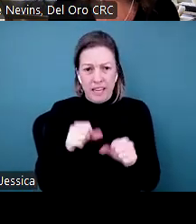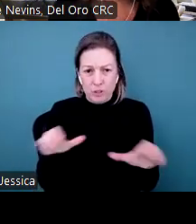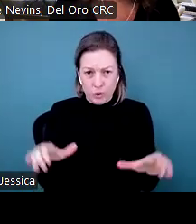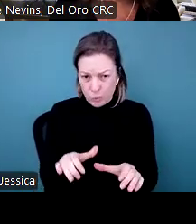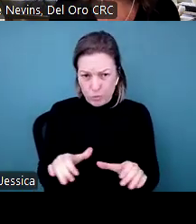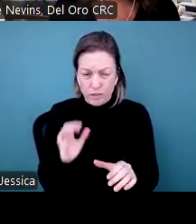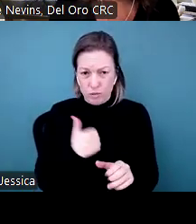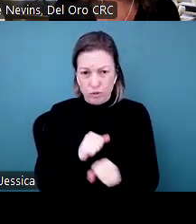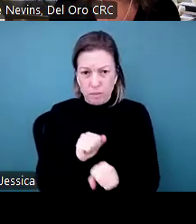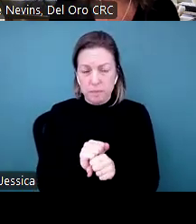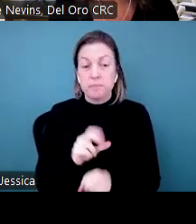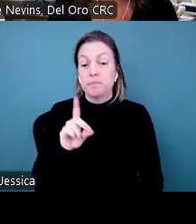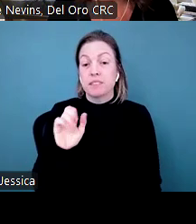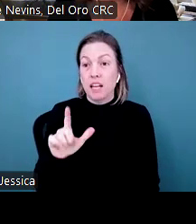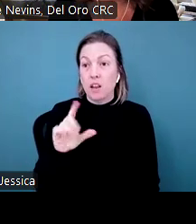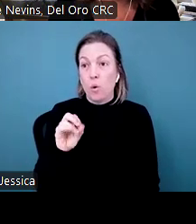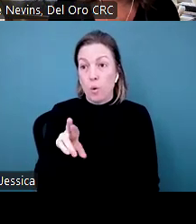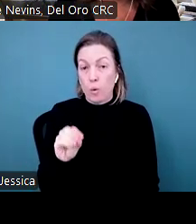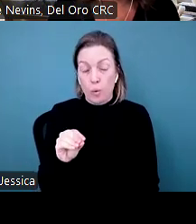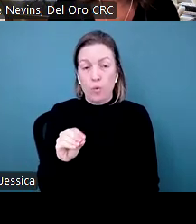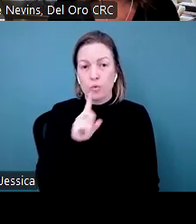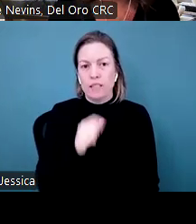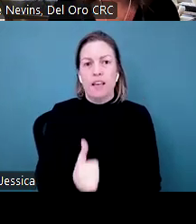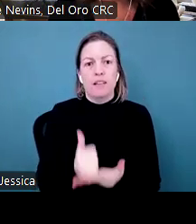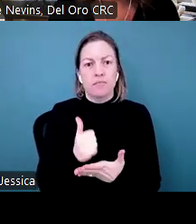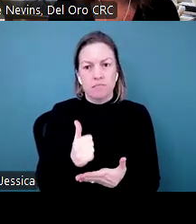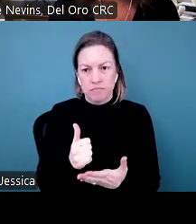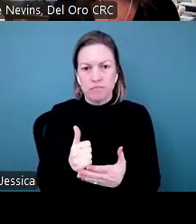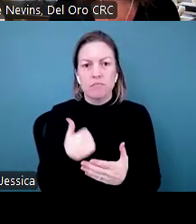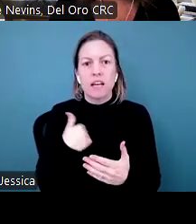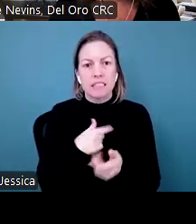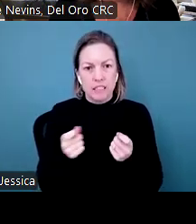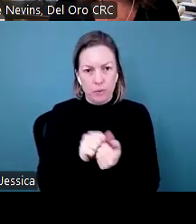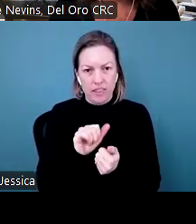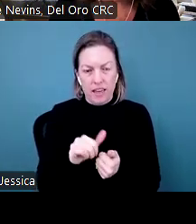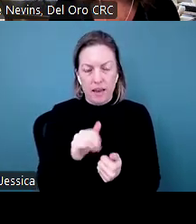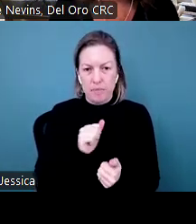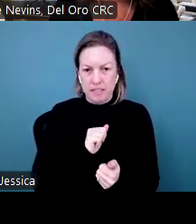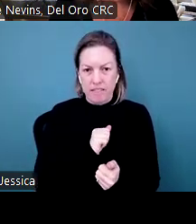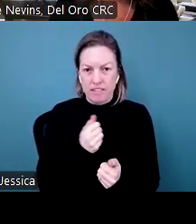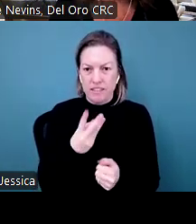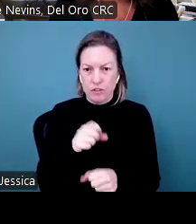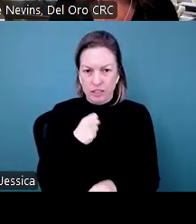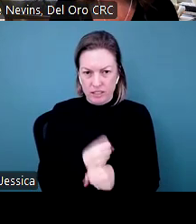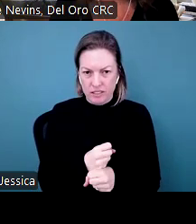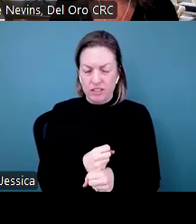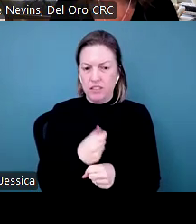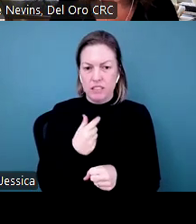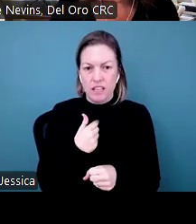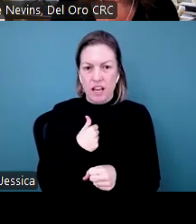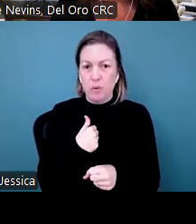has been a lifesaver for me. I've dealt with this on my own for several years and was nearing the end of my rope. You can hear